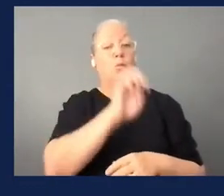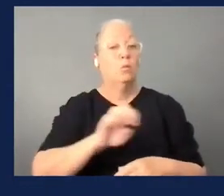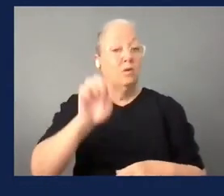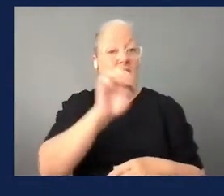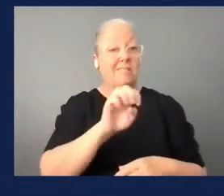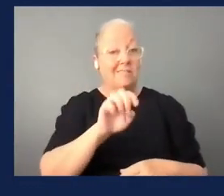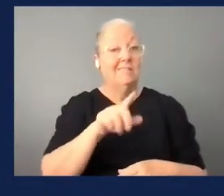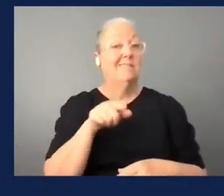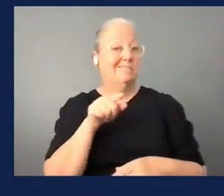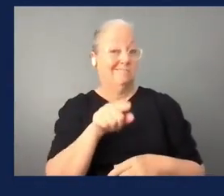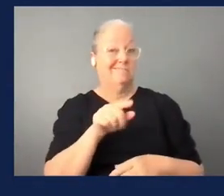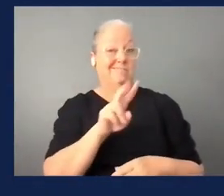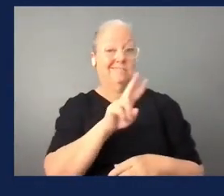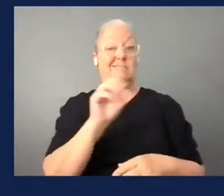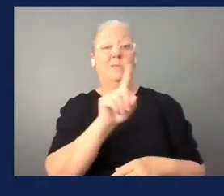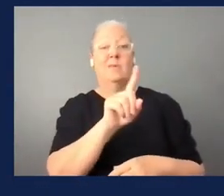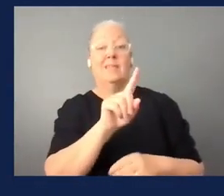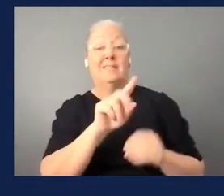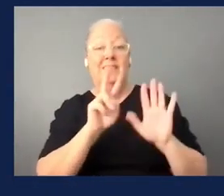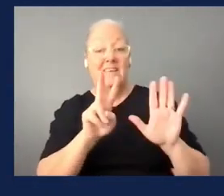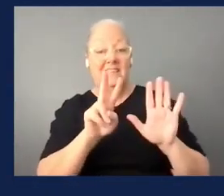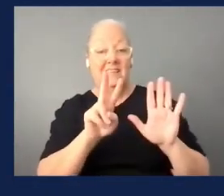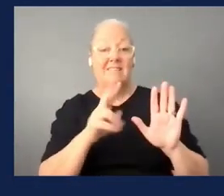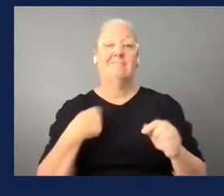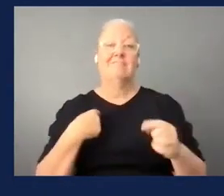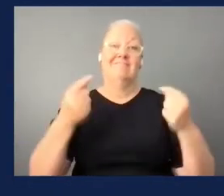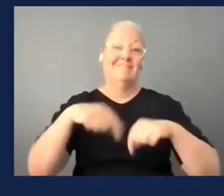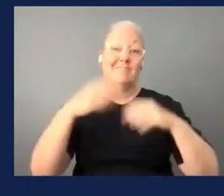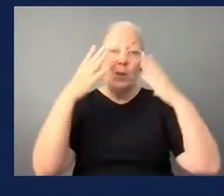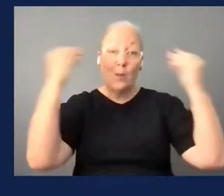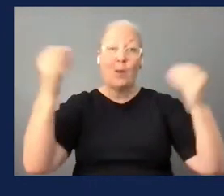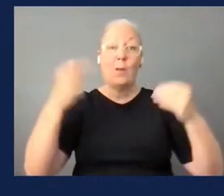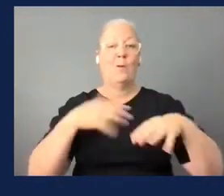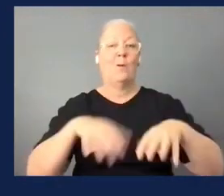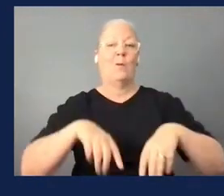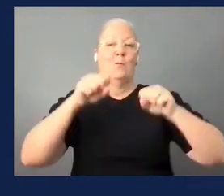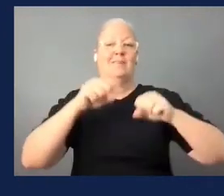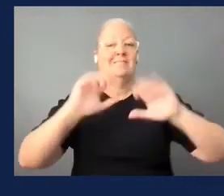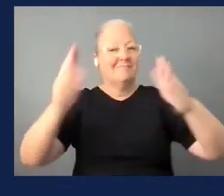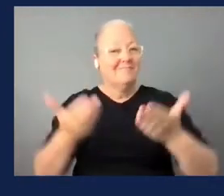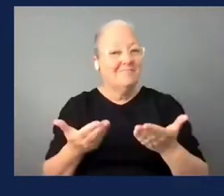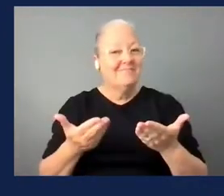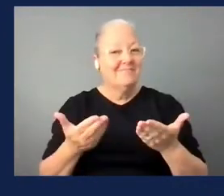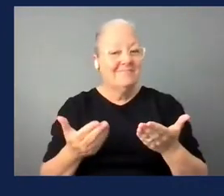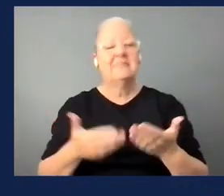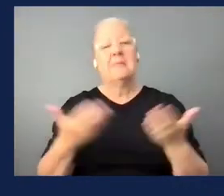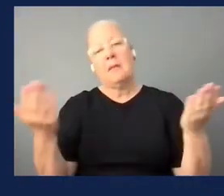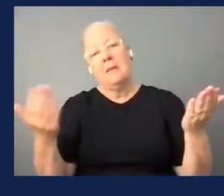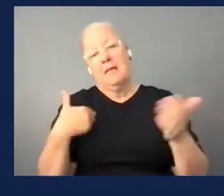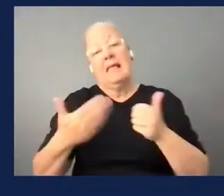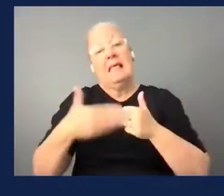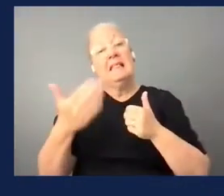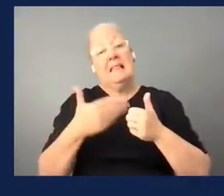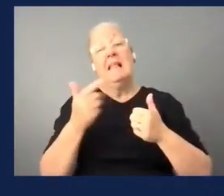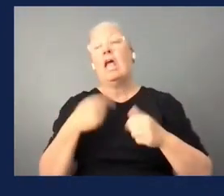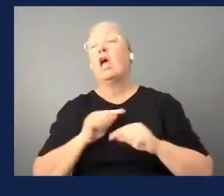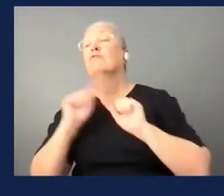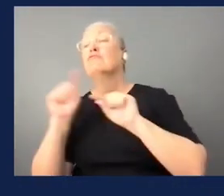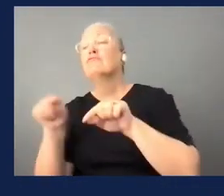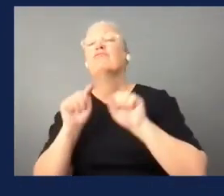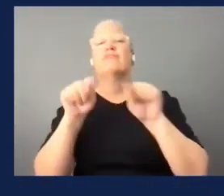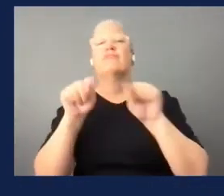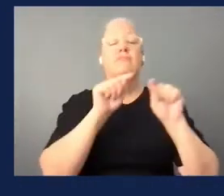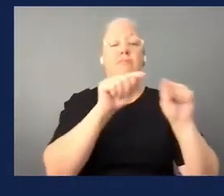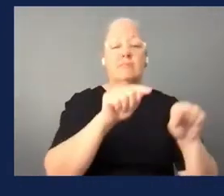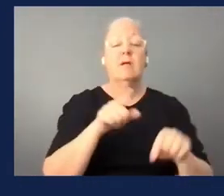was playing in my country, we were the host nation. That was very easy to attend to. But the Women's World Cup,